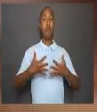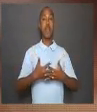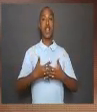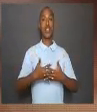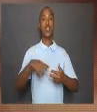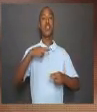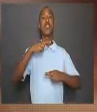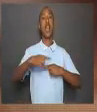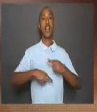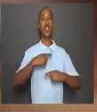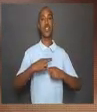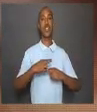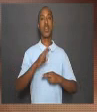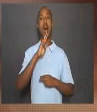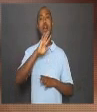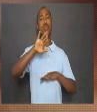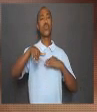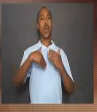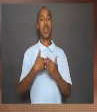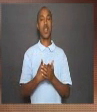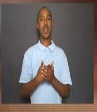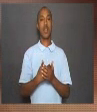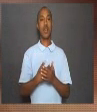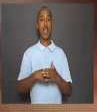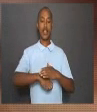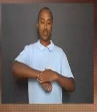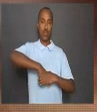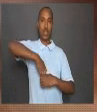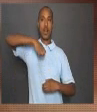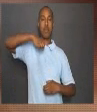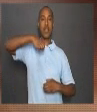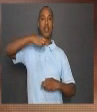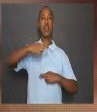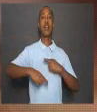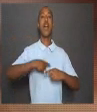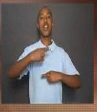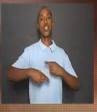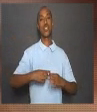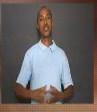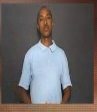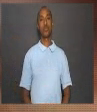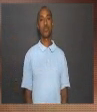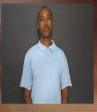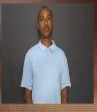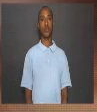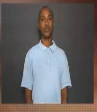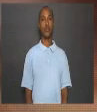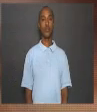Combination reactions are usually exothermic reactions.